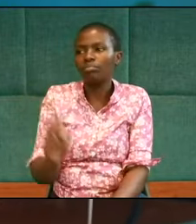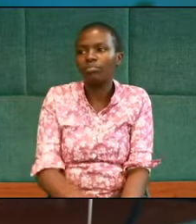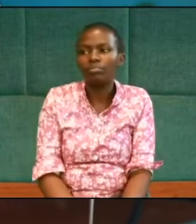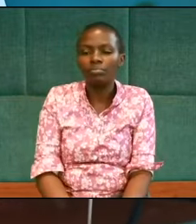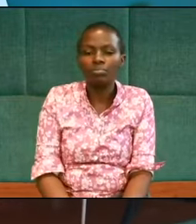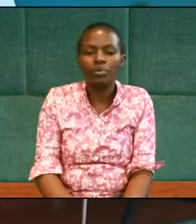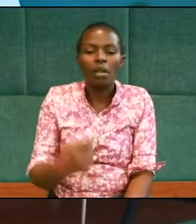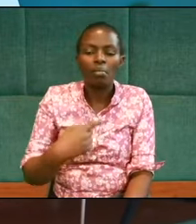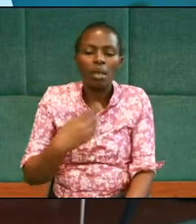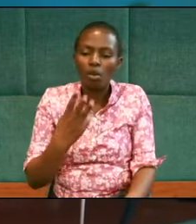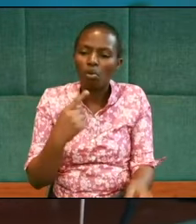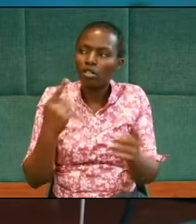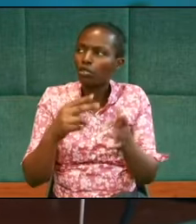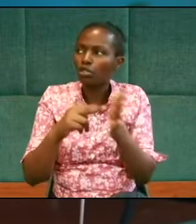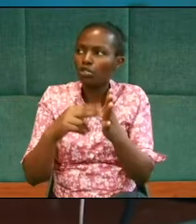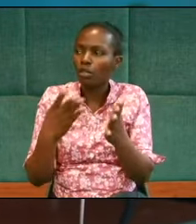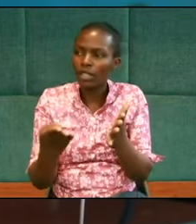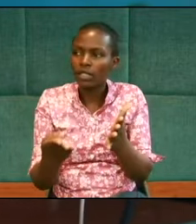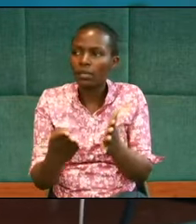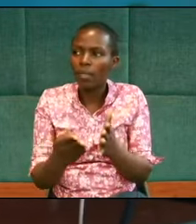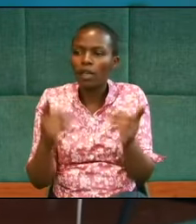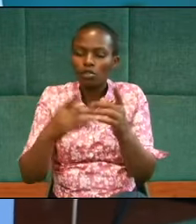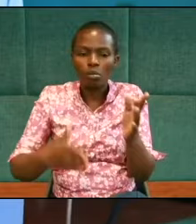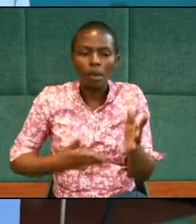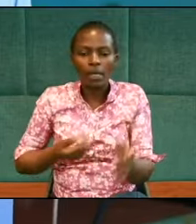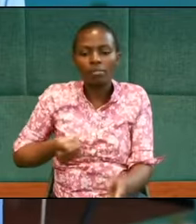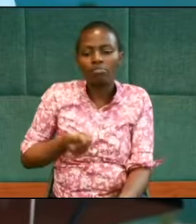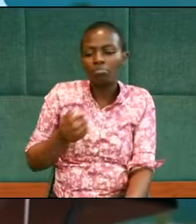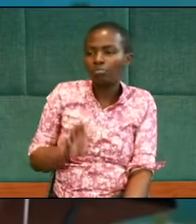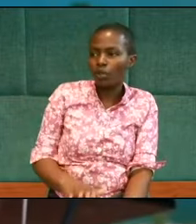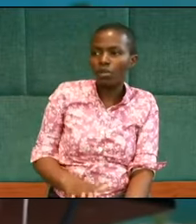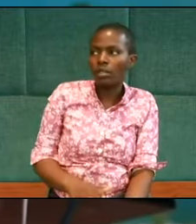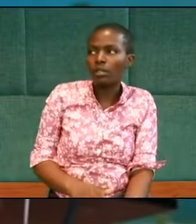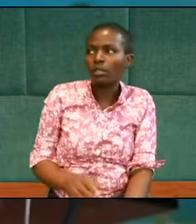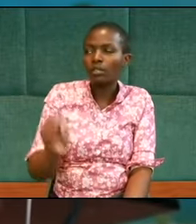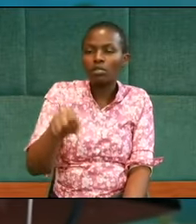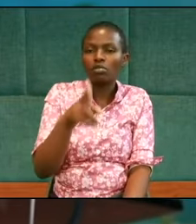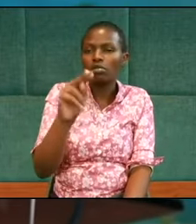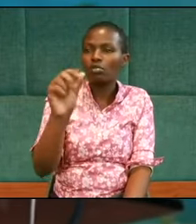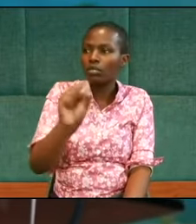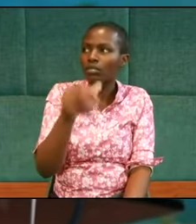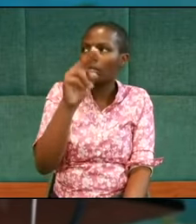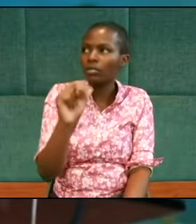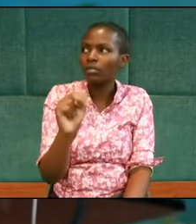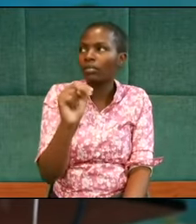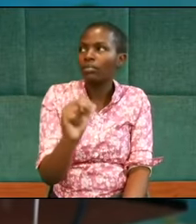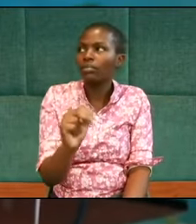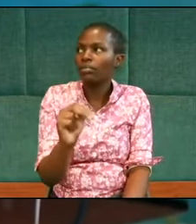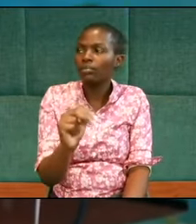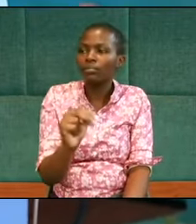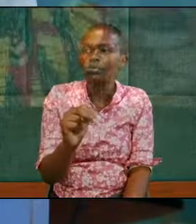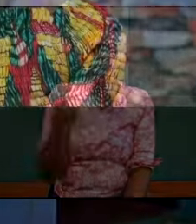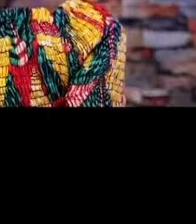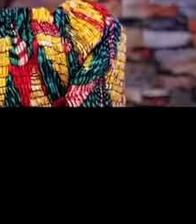I dedicate this presentation to my daughter. Susan is growing. Susan is